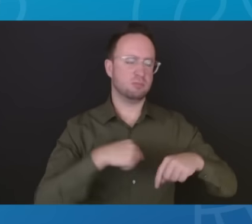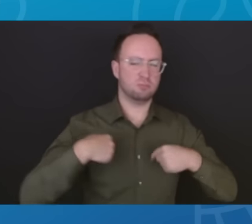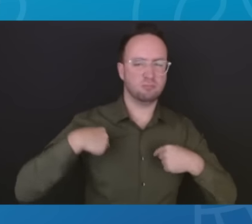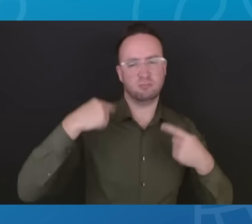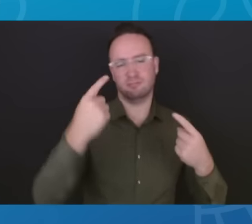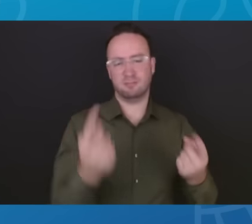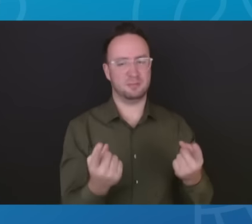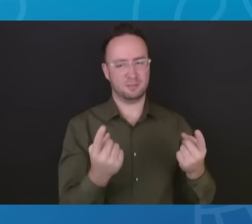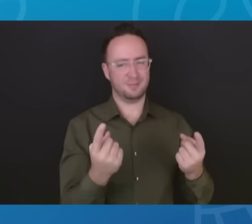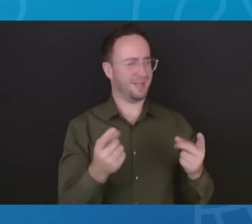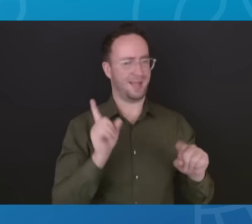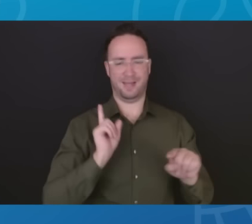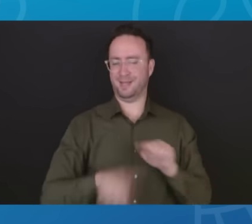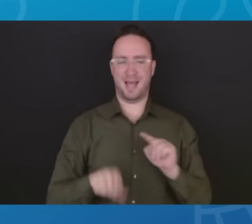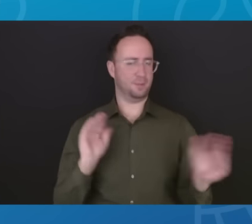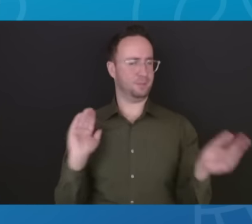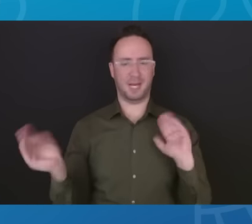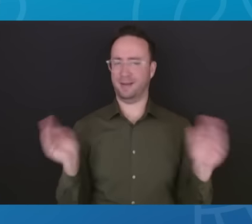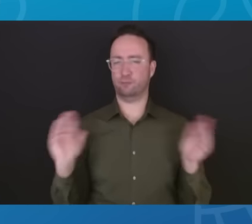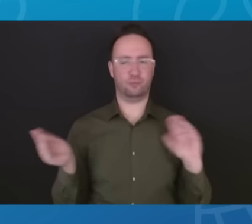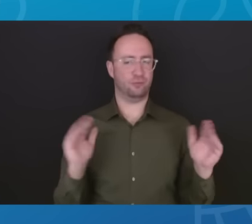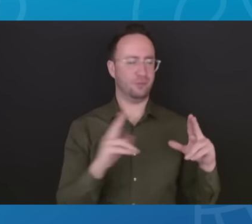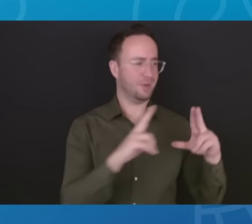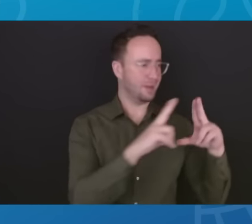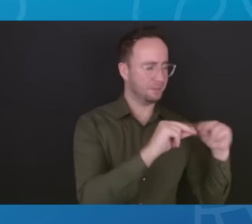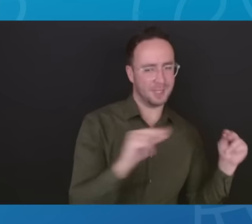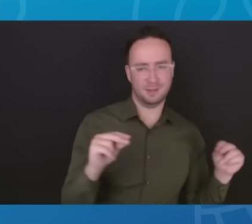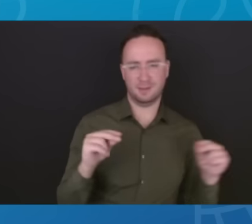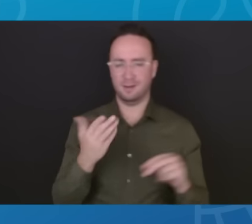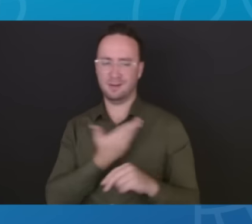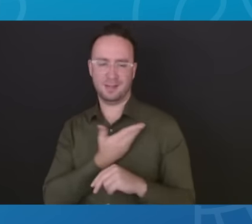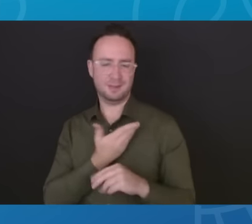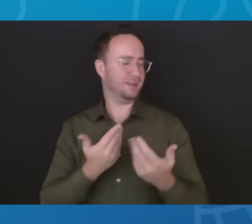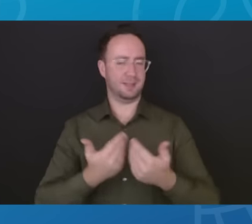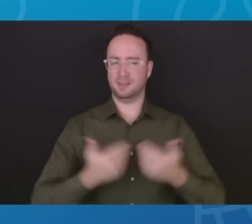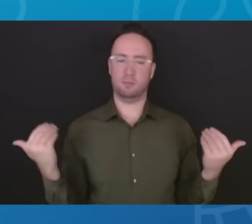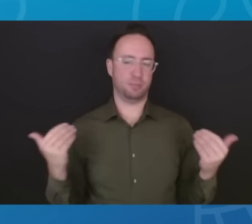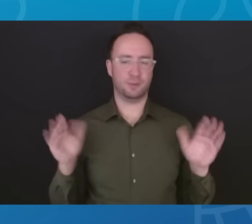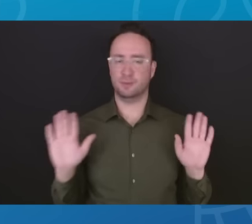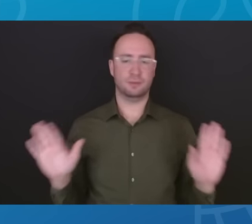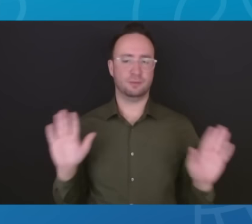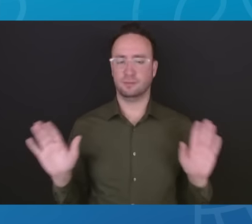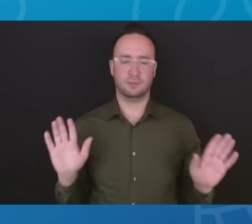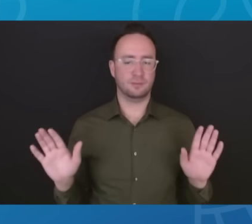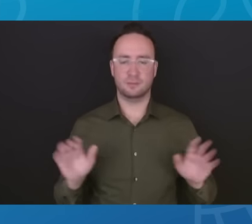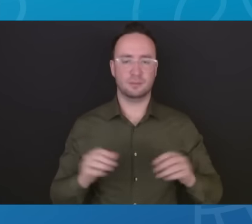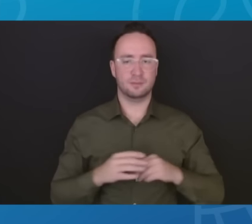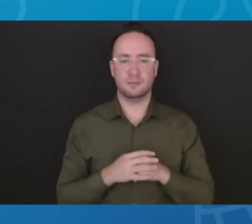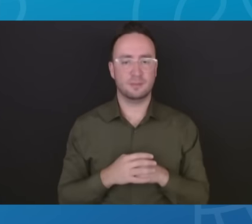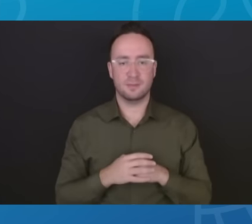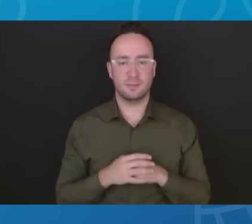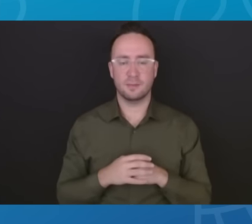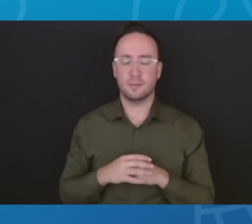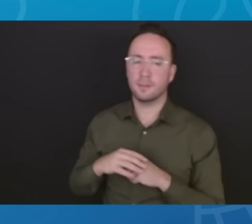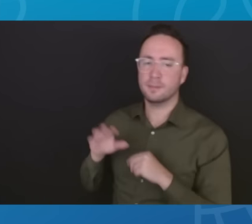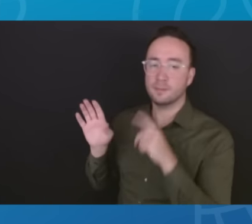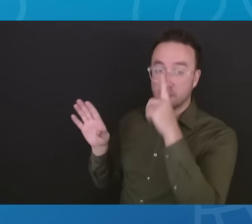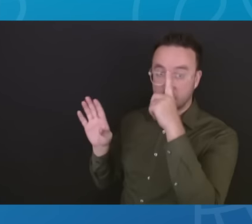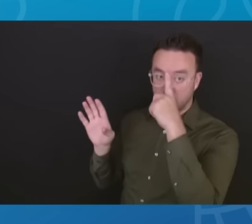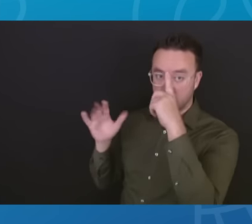as a bit of a qualification. Just on the limited incursion, though, what is the parameter for U.S. for this to be considered